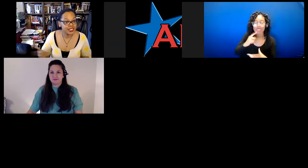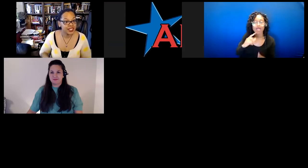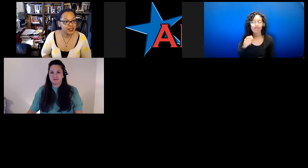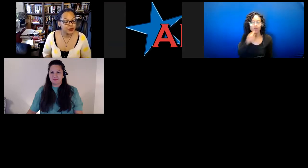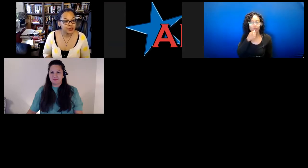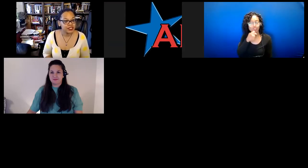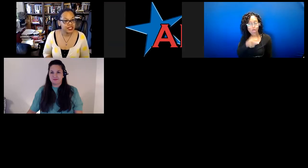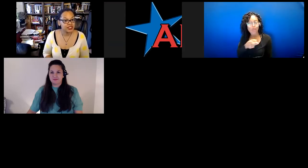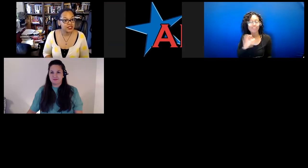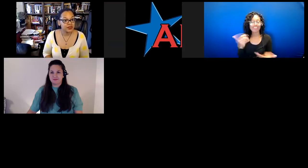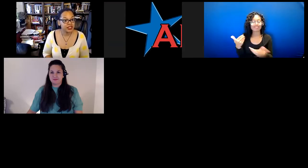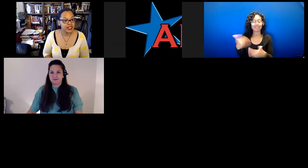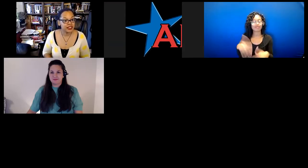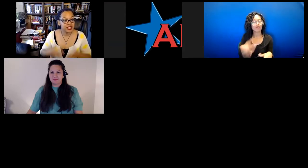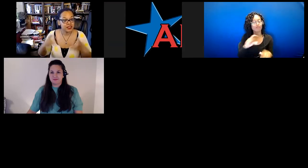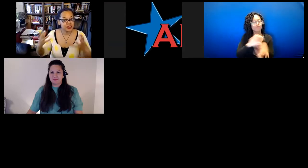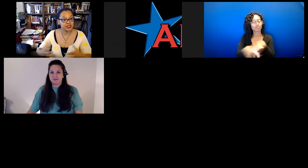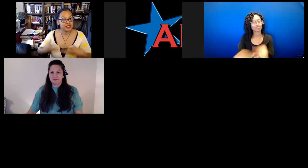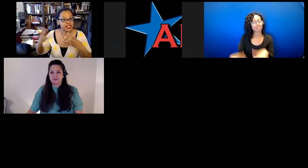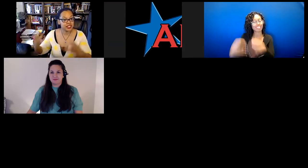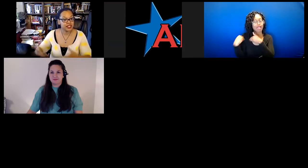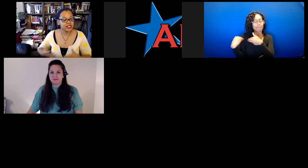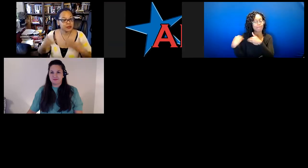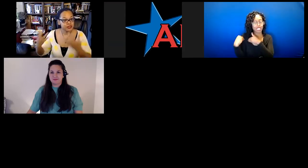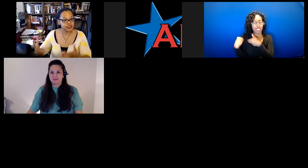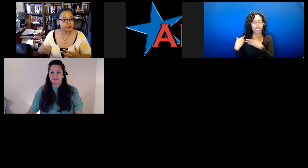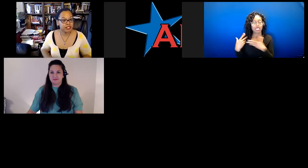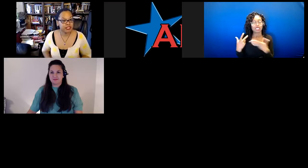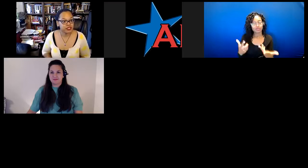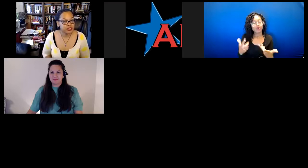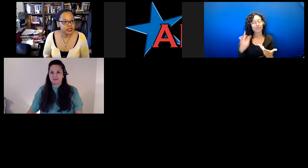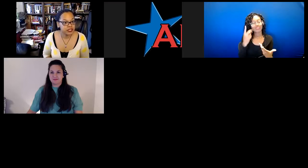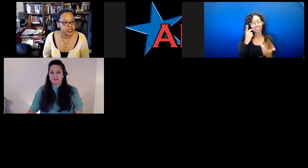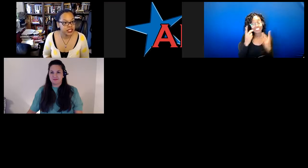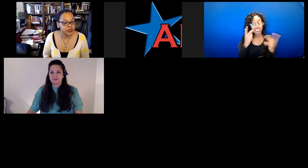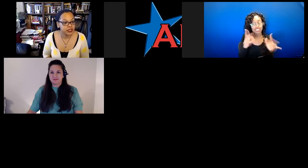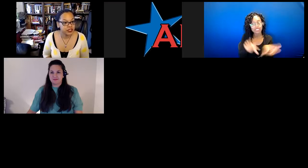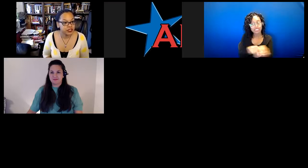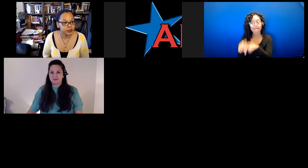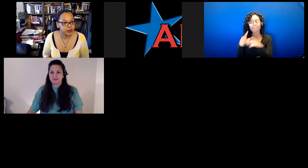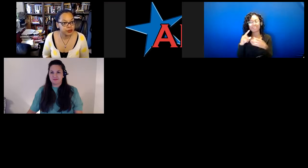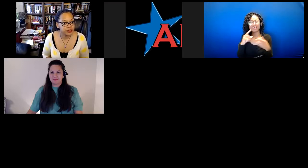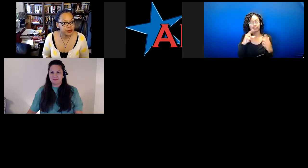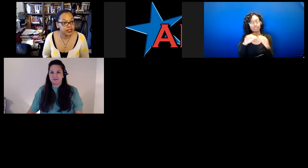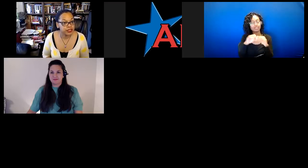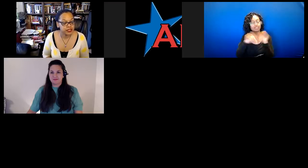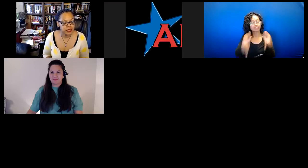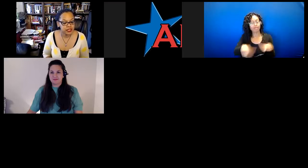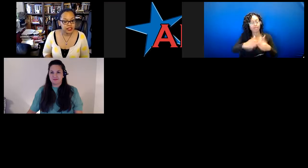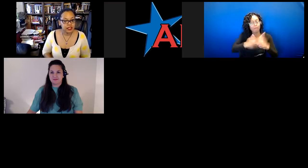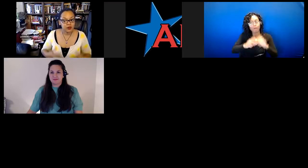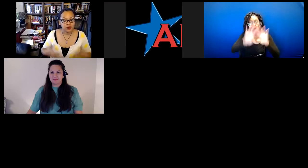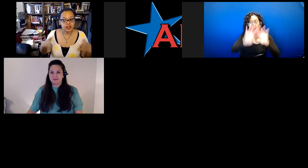accountability person, so that they are also seeing some of those systemic issues throughout the clinic or the hospital or the practice.